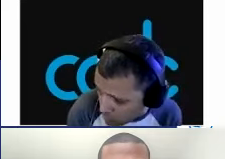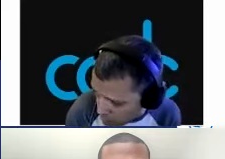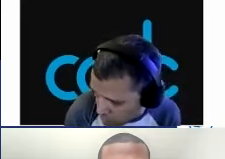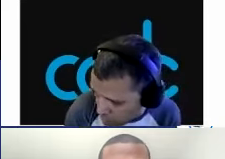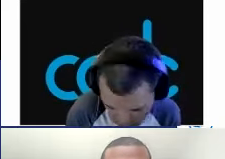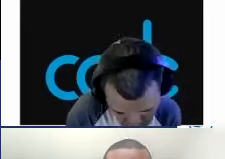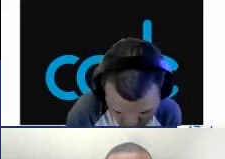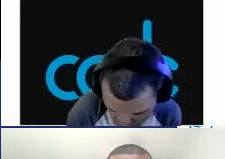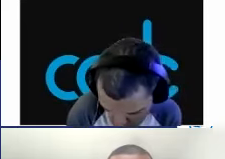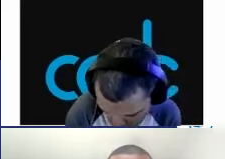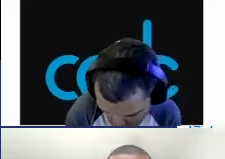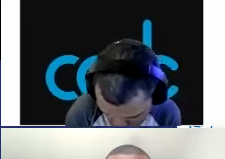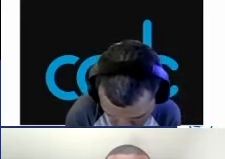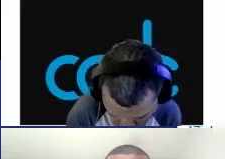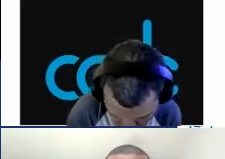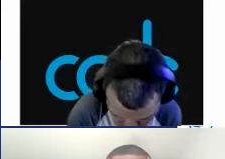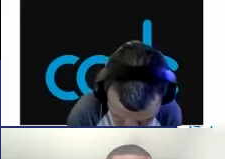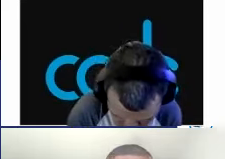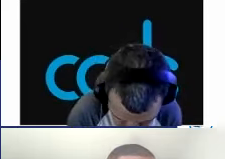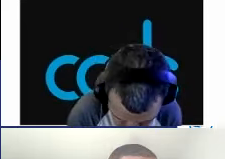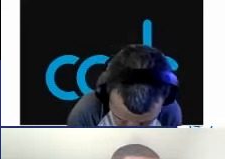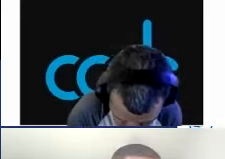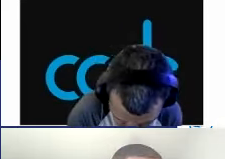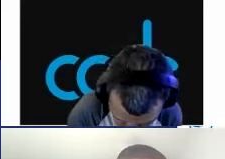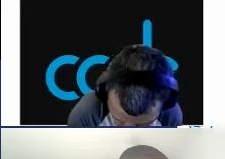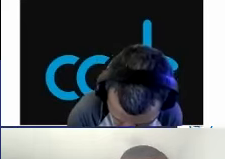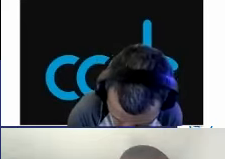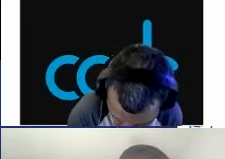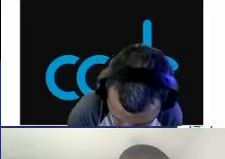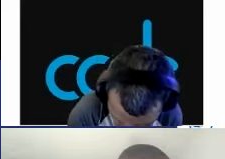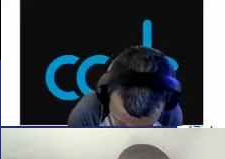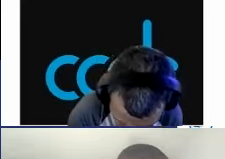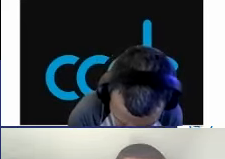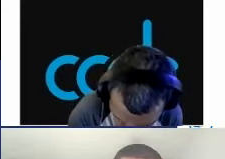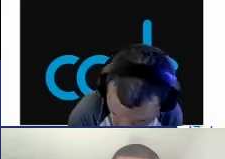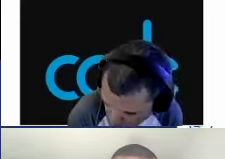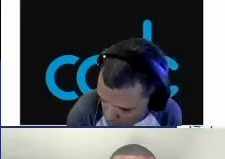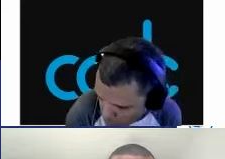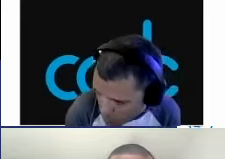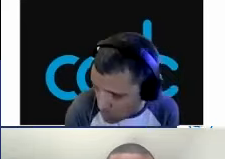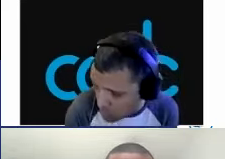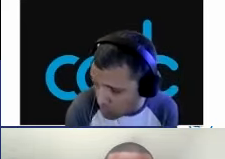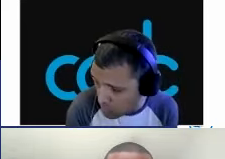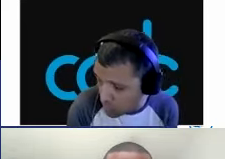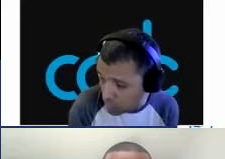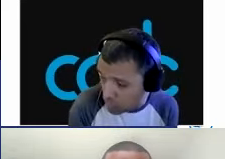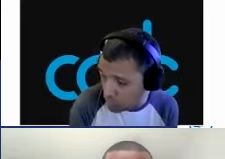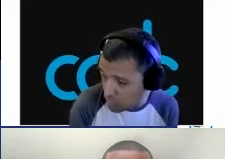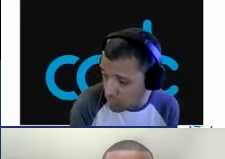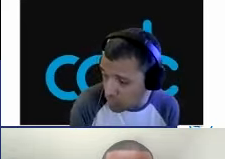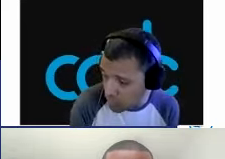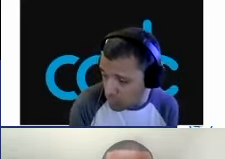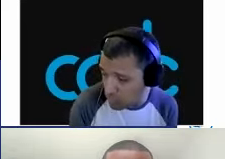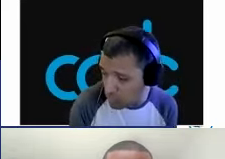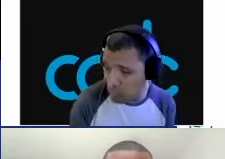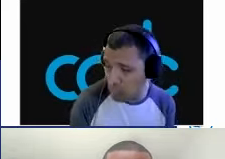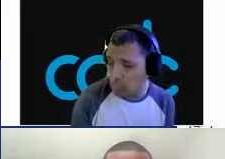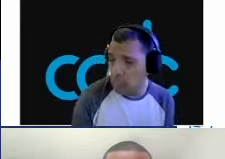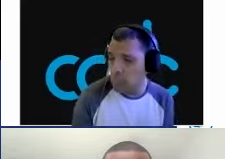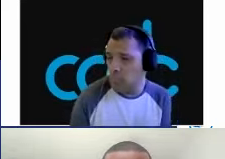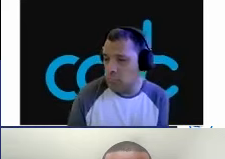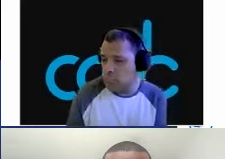Allie. Challenges of rural urban settings and types of data collected. Allie can talk about that too. Substance